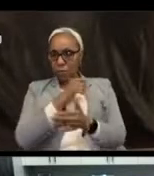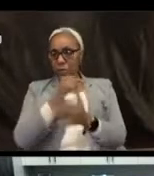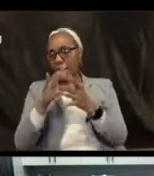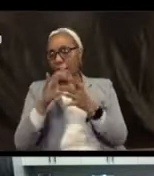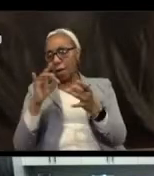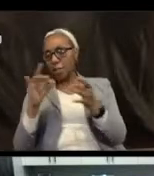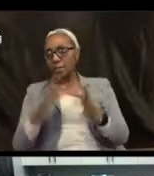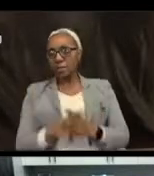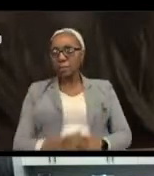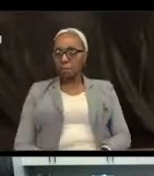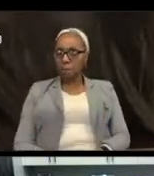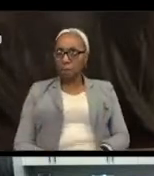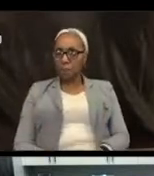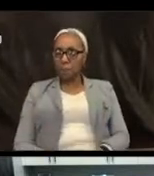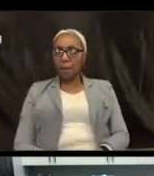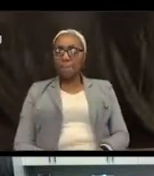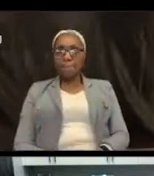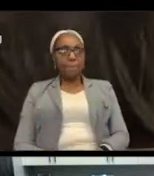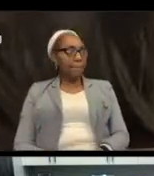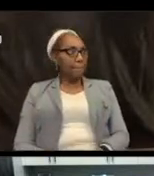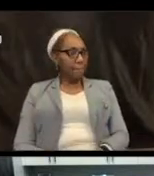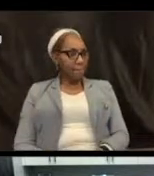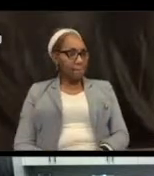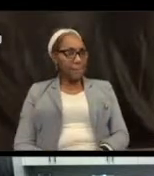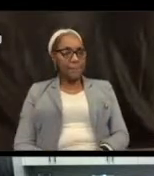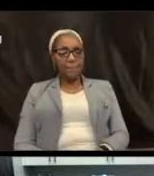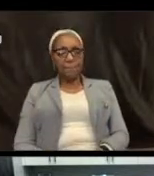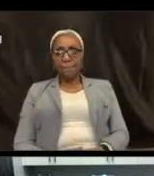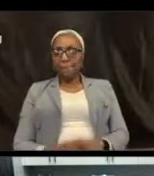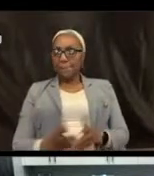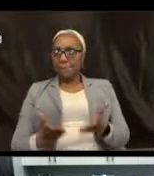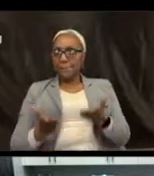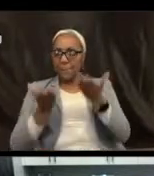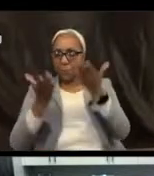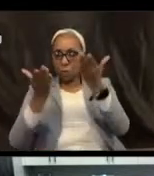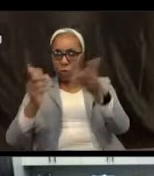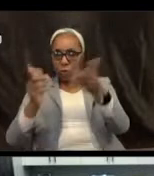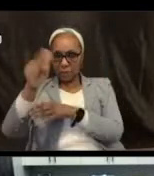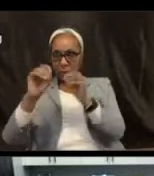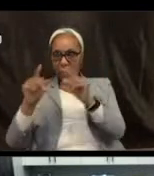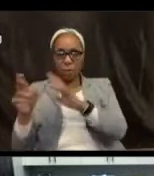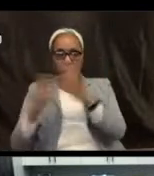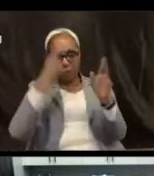comments. Second. Moved and seconded. Ready for roll call vote?